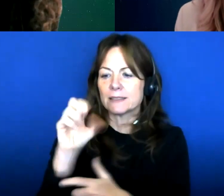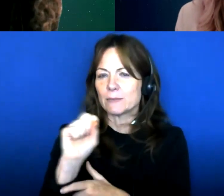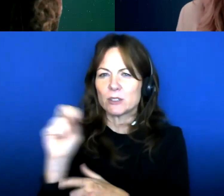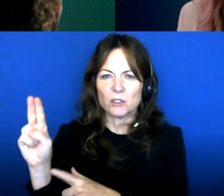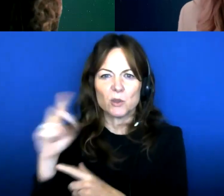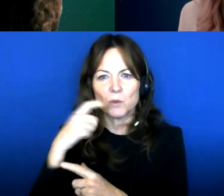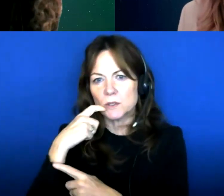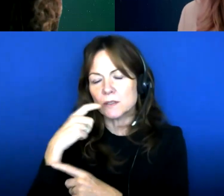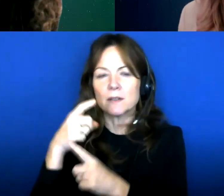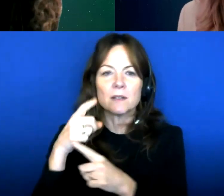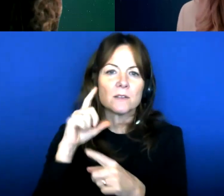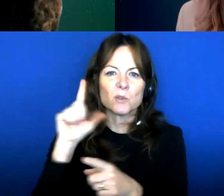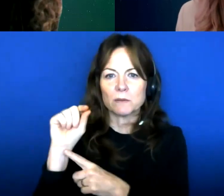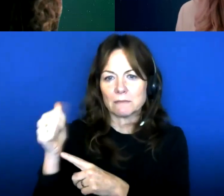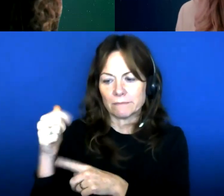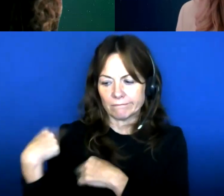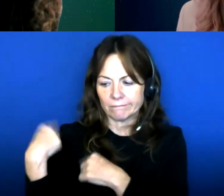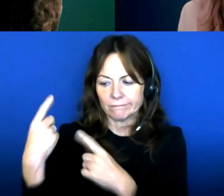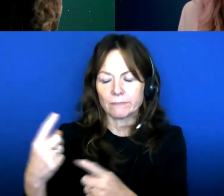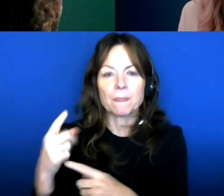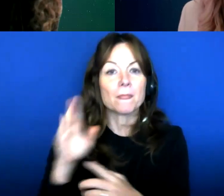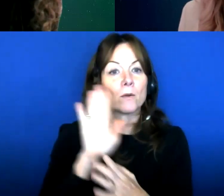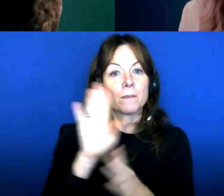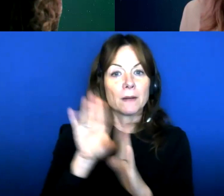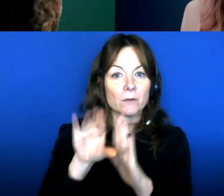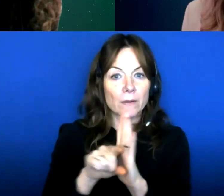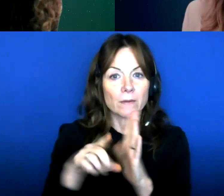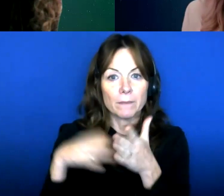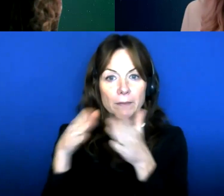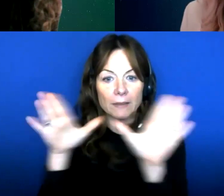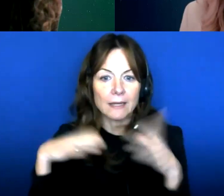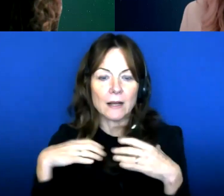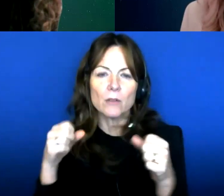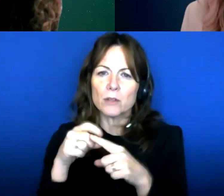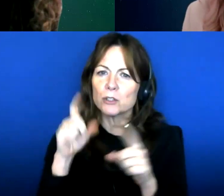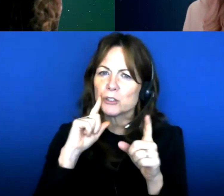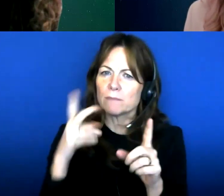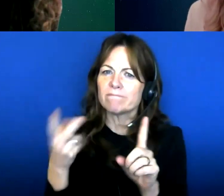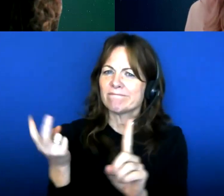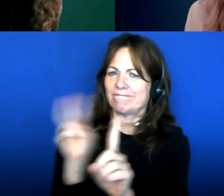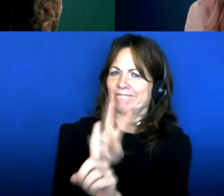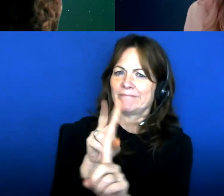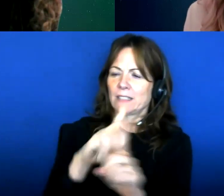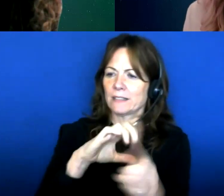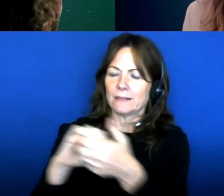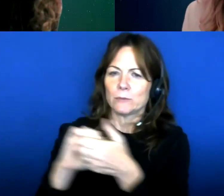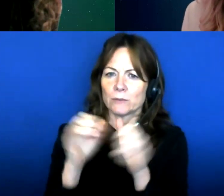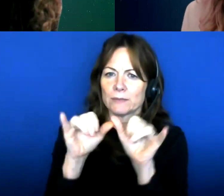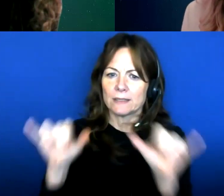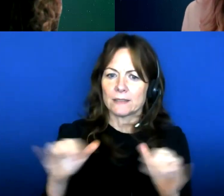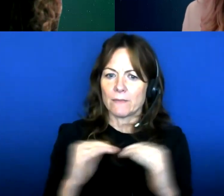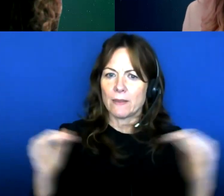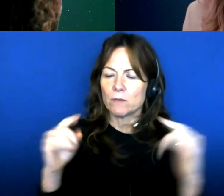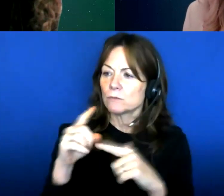her background in public health, Kim brings a collaborative system-level lens to her work and enjoys engaging in projects